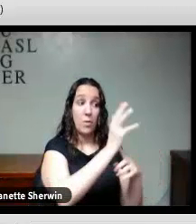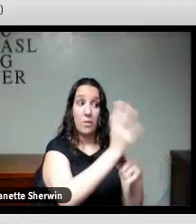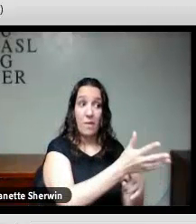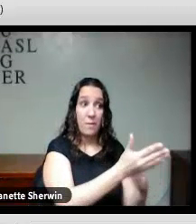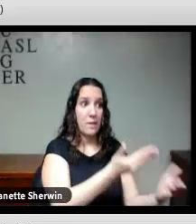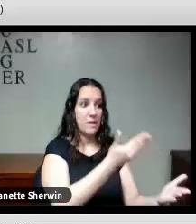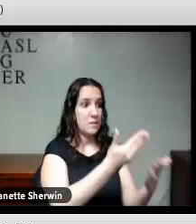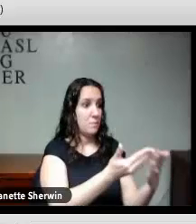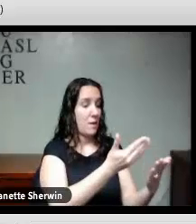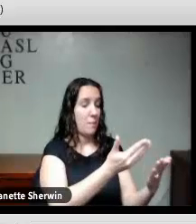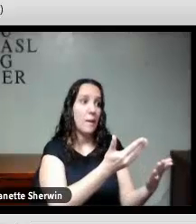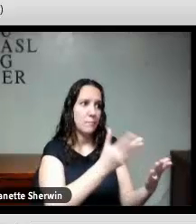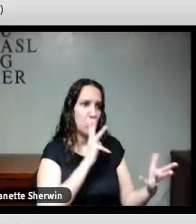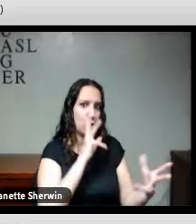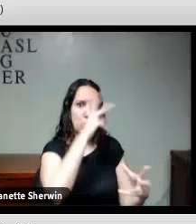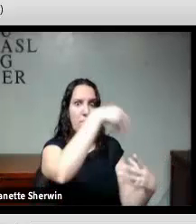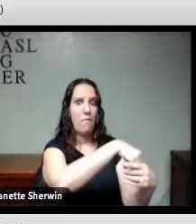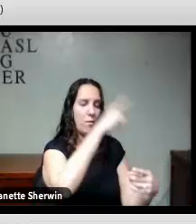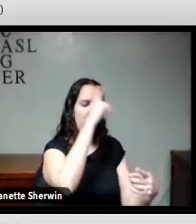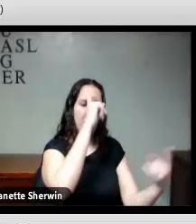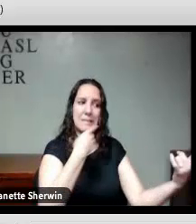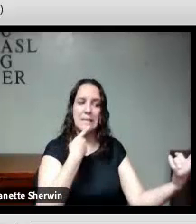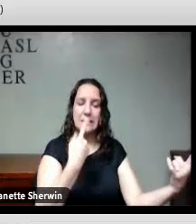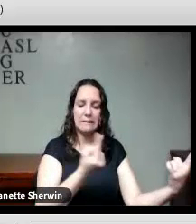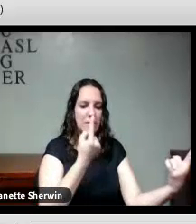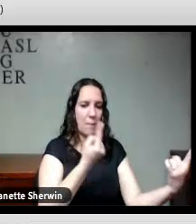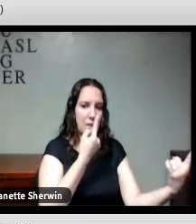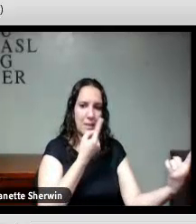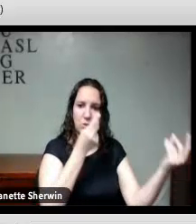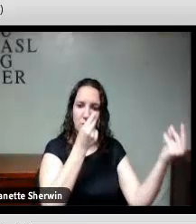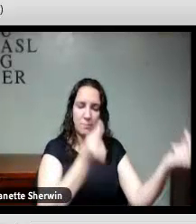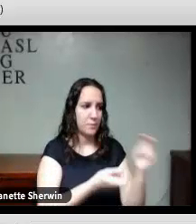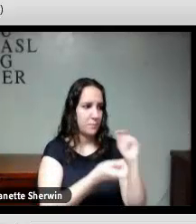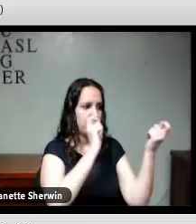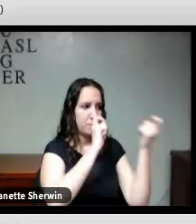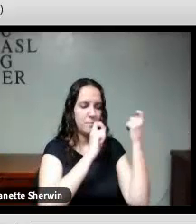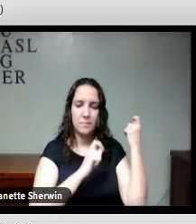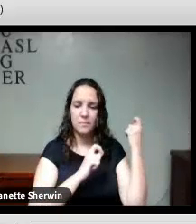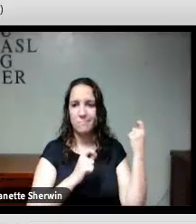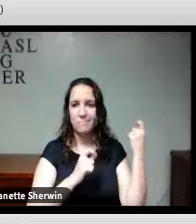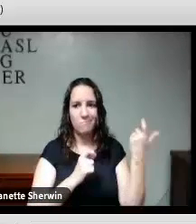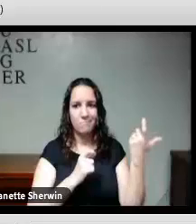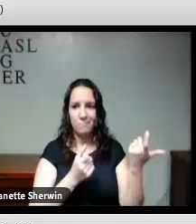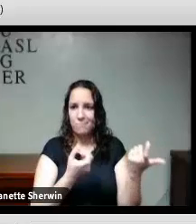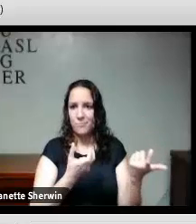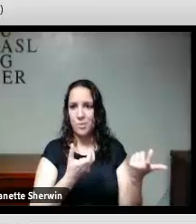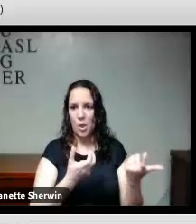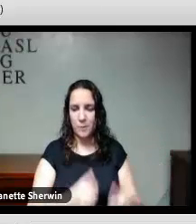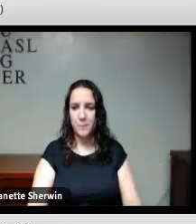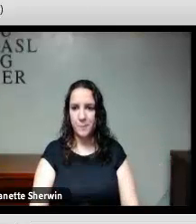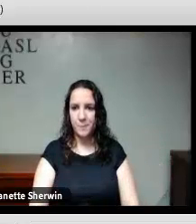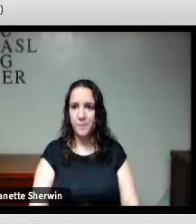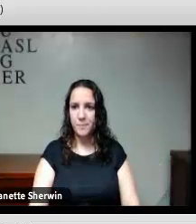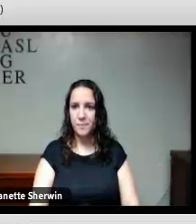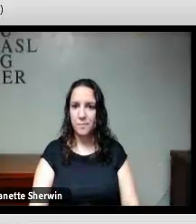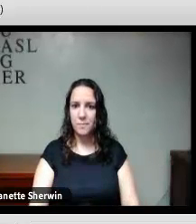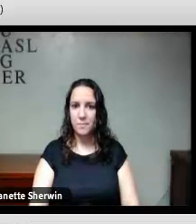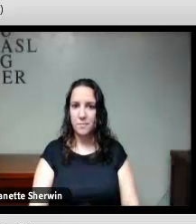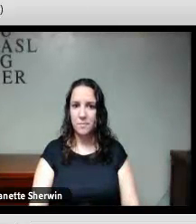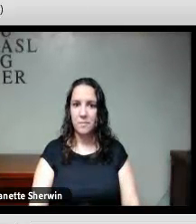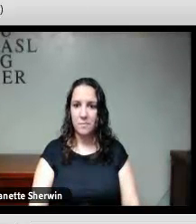personally engaged because they may have said something that just tripped your trigger, and it may have gotten you personally engaged. Then you have to use that emotional intelligence and say,